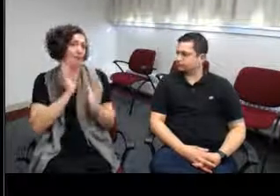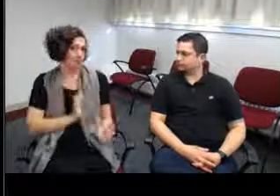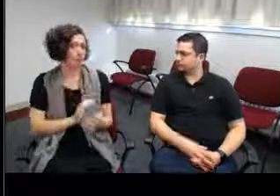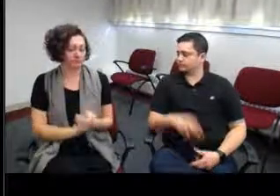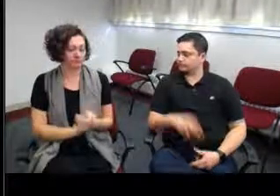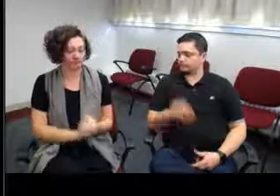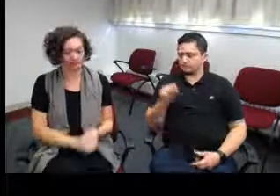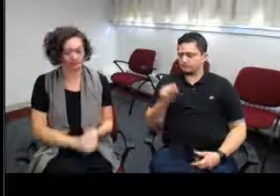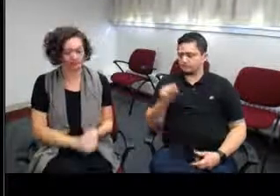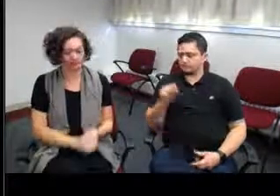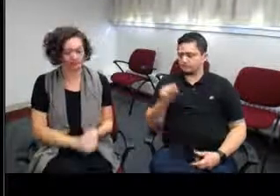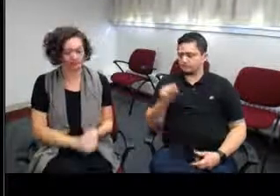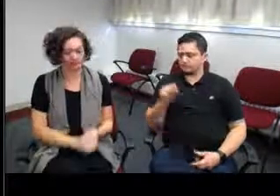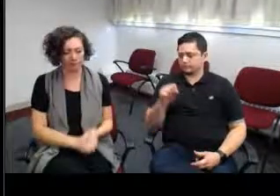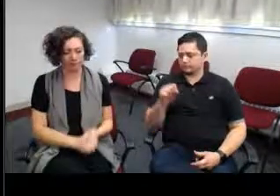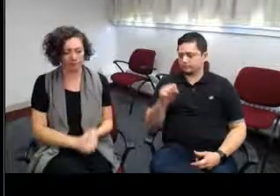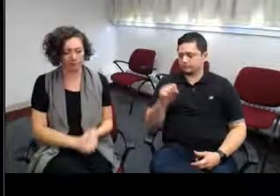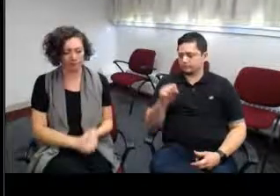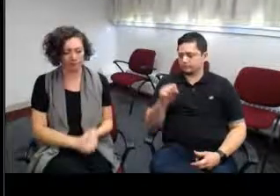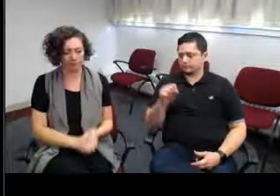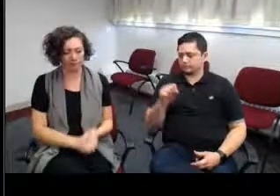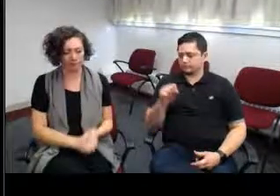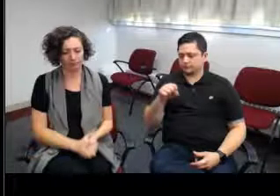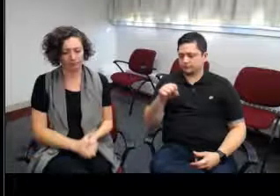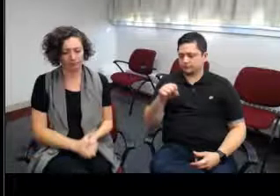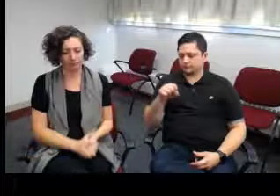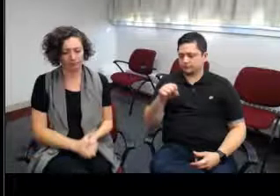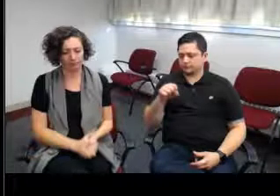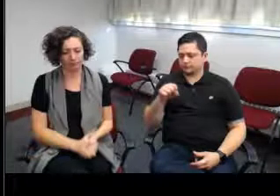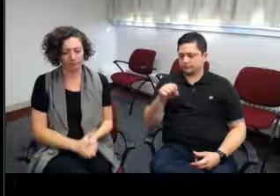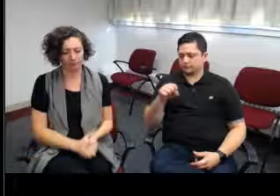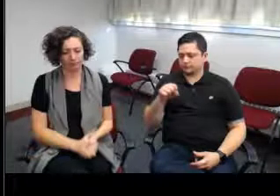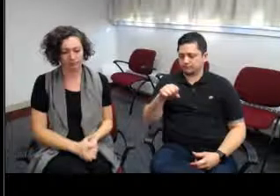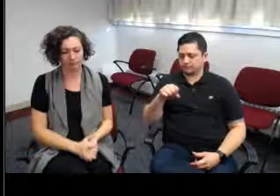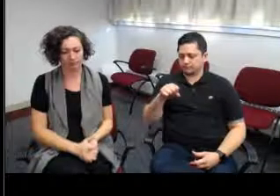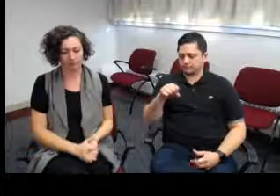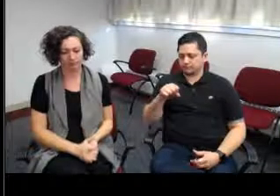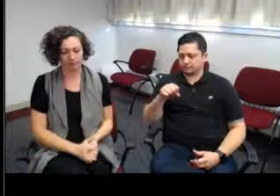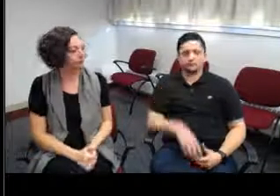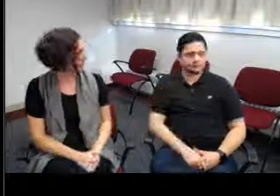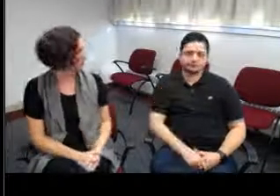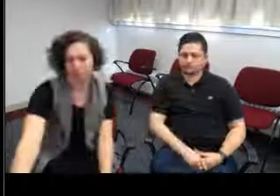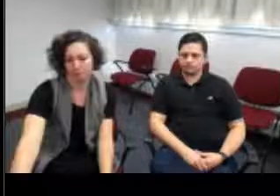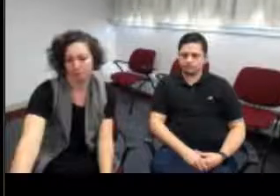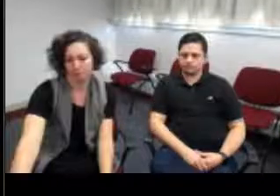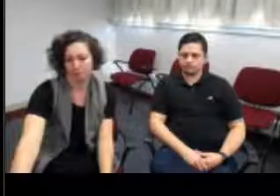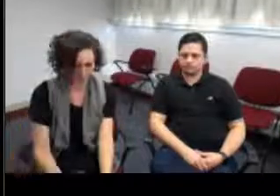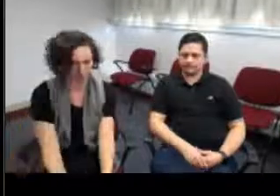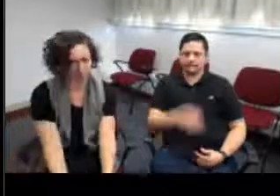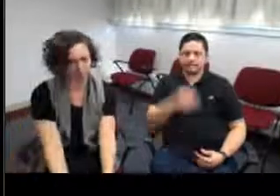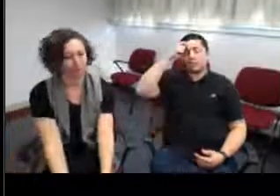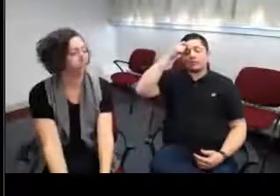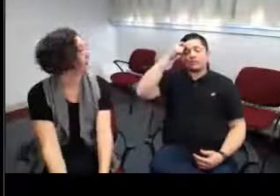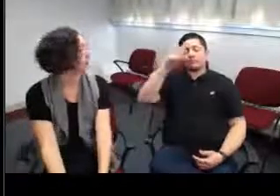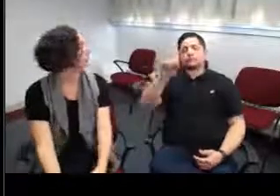to think about when we're working with these clients as they're reading capabilities.